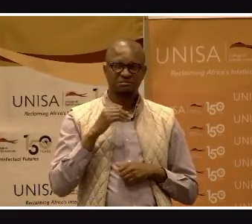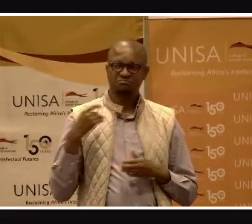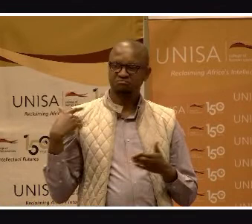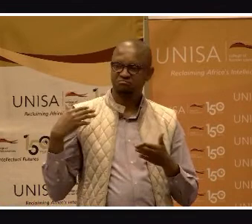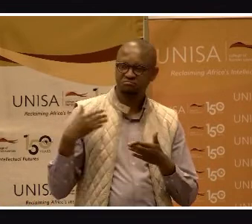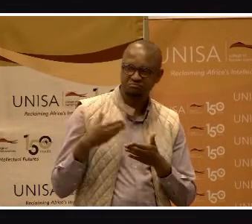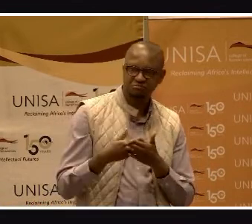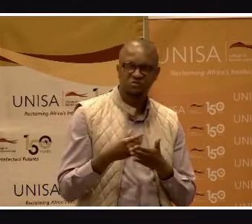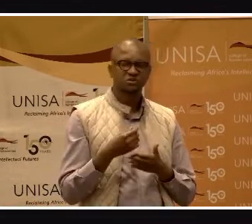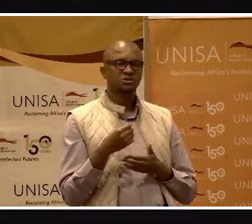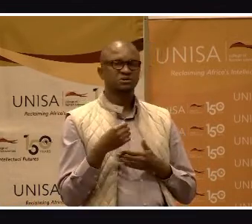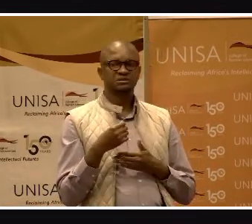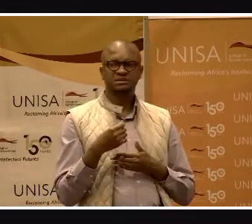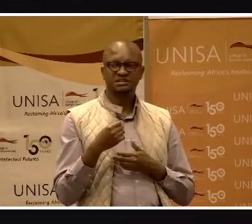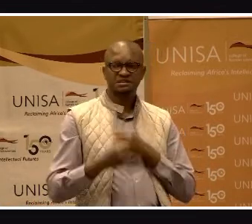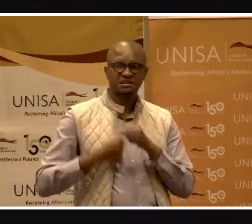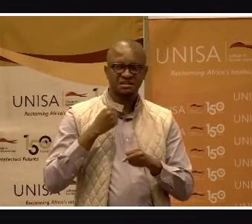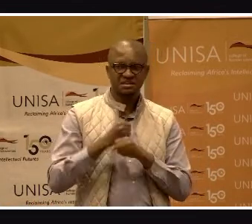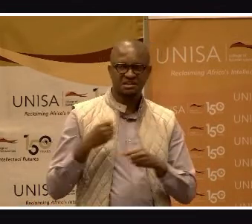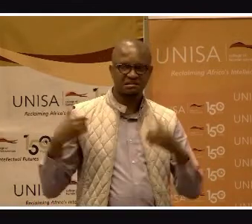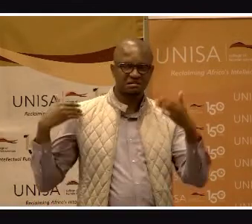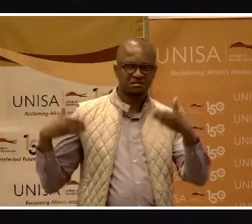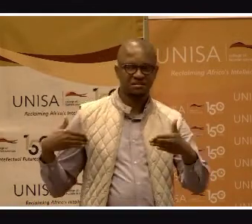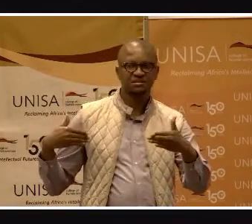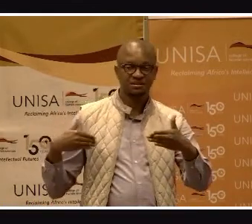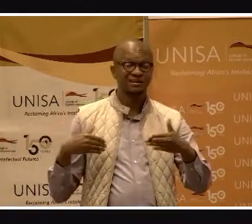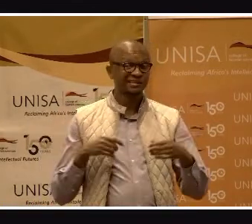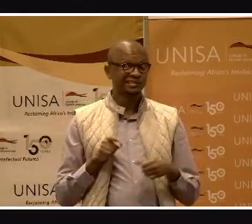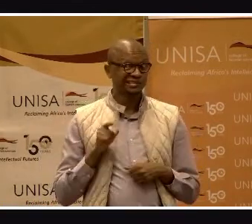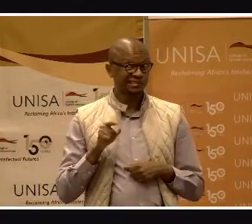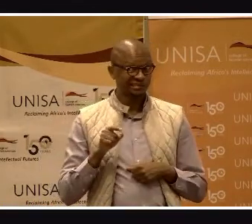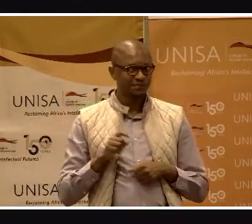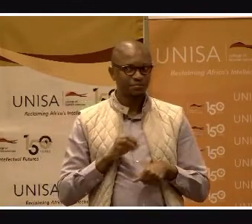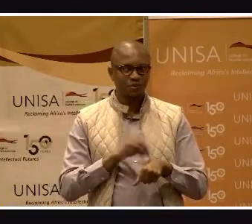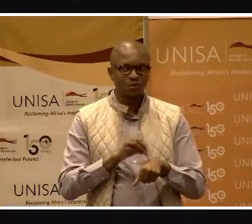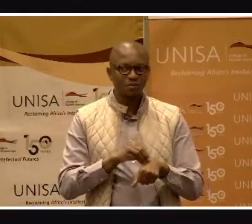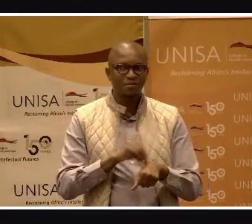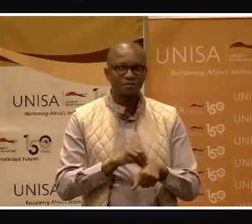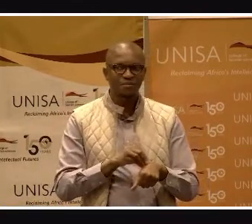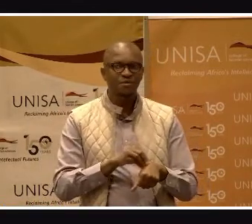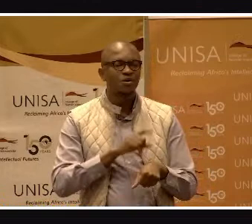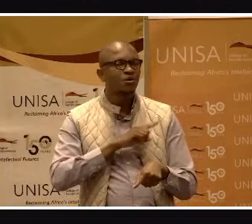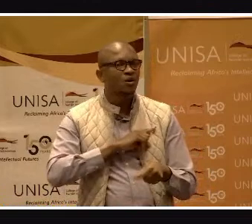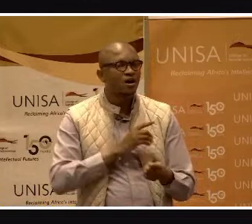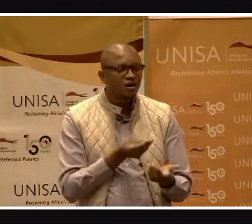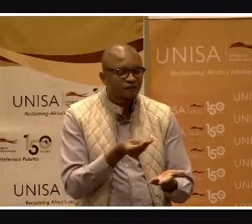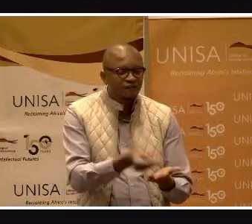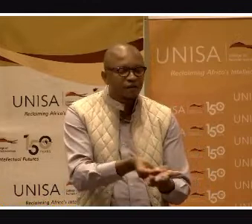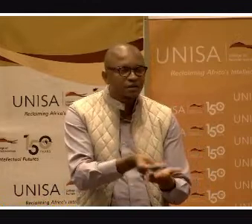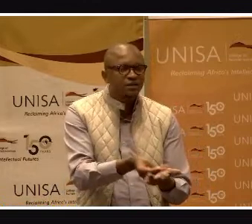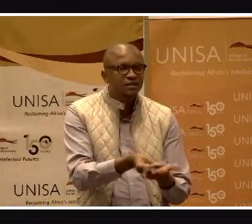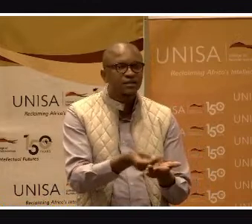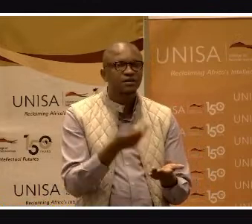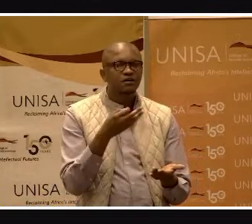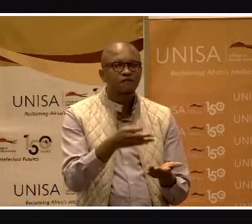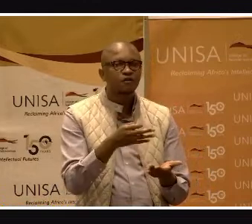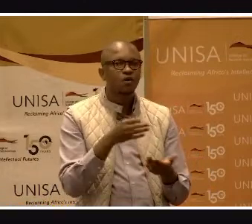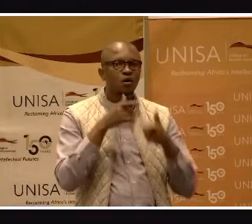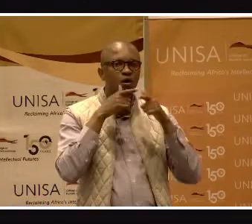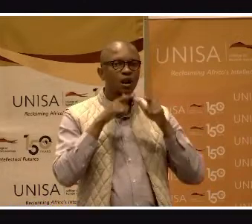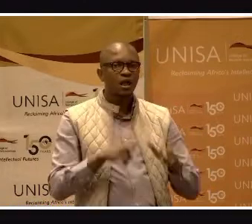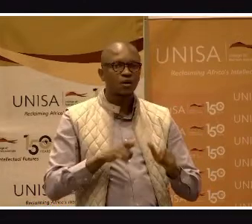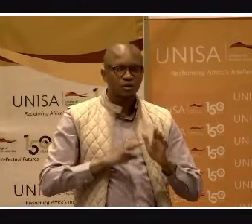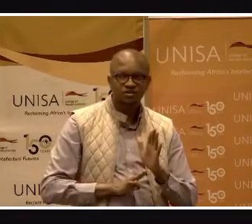was faced with a problem. And what is that problem? Funding for language revitalization